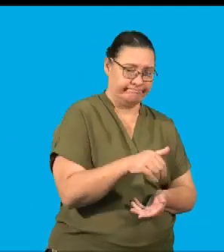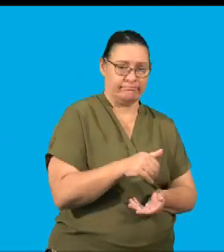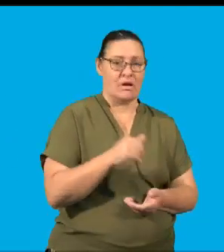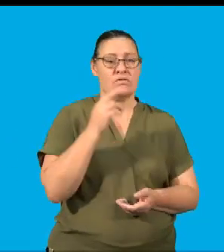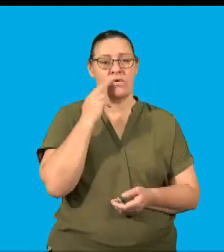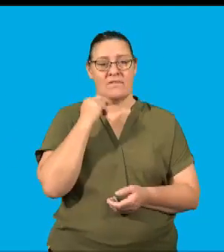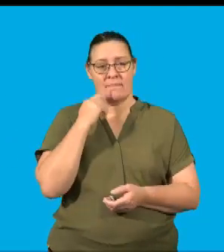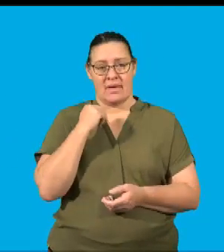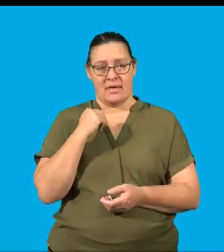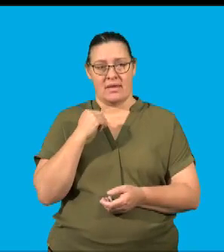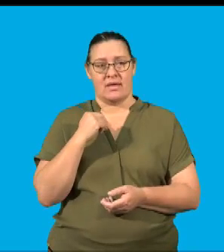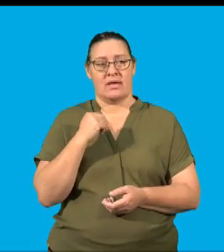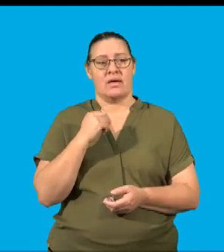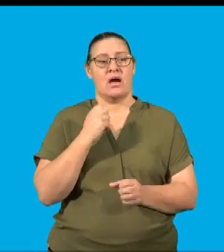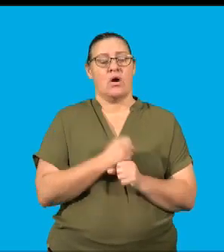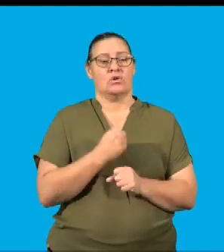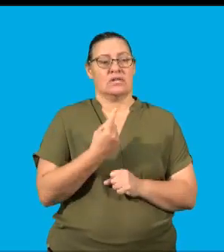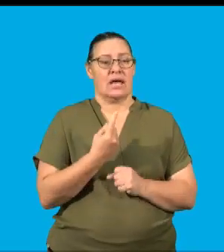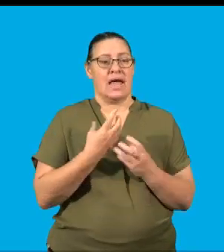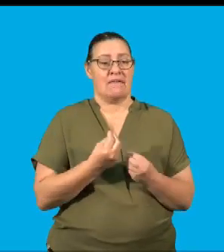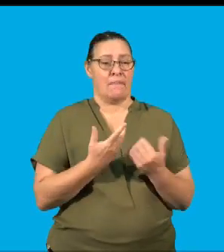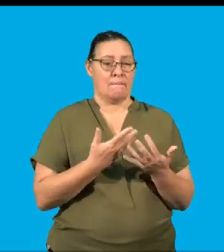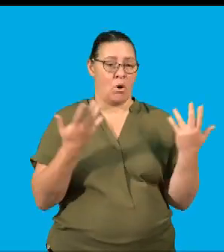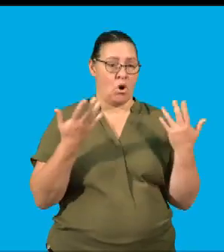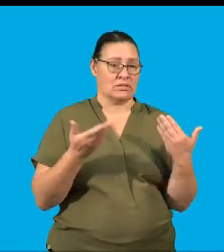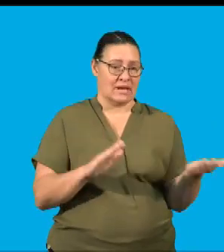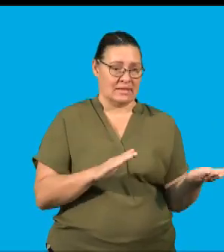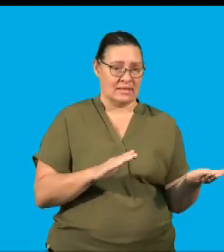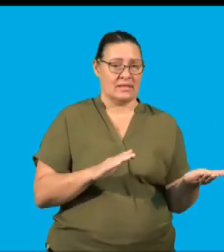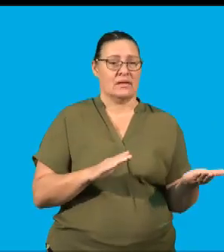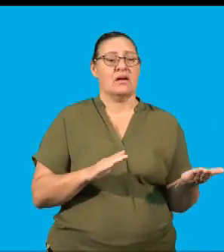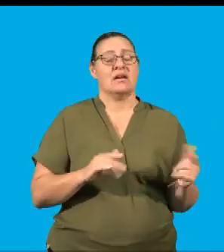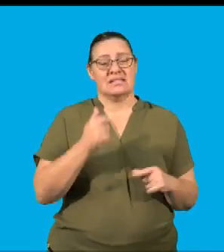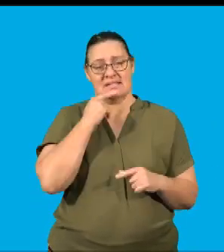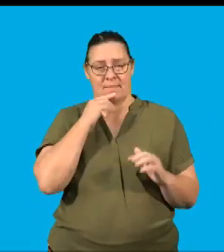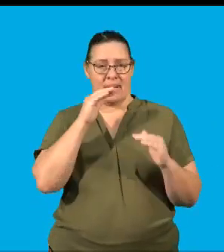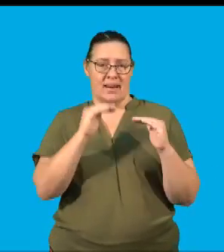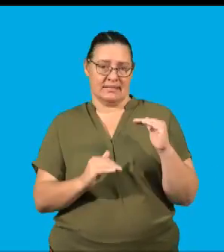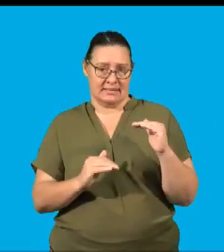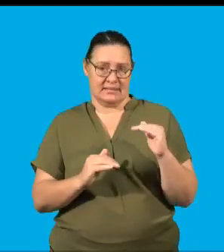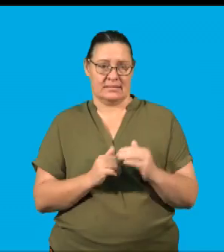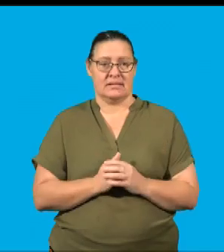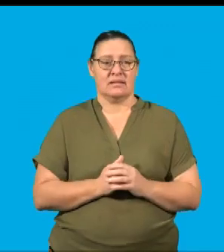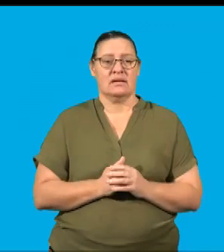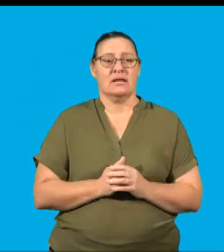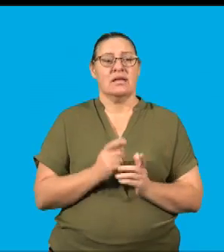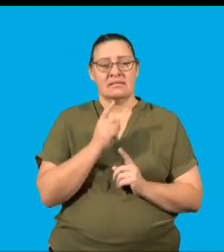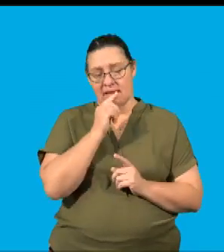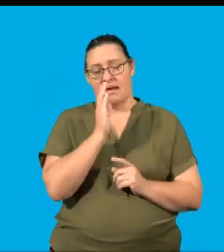November, Gauteng had more fatalities as compared to December, and then we can check all the